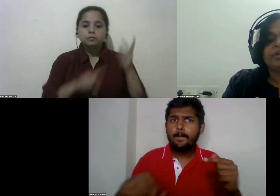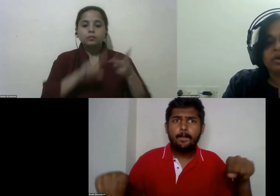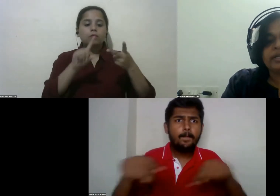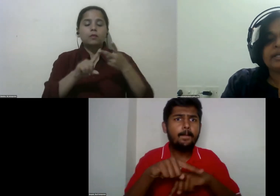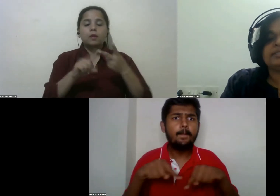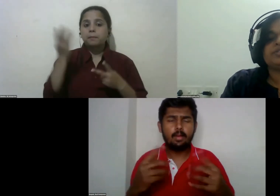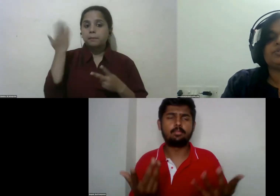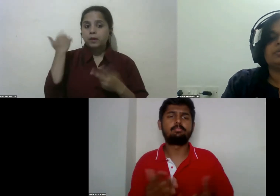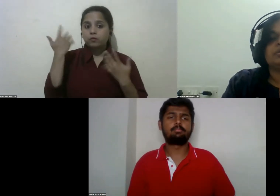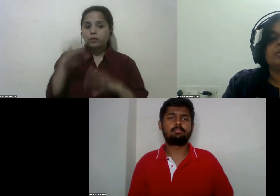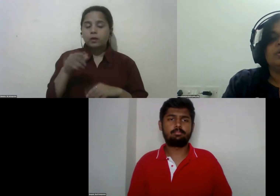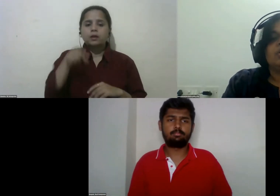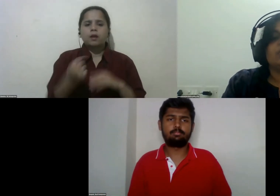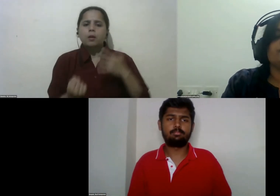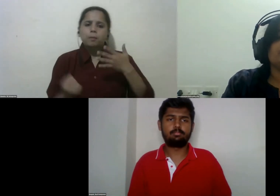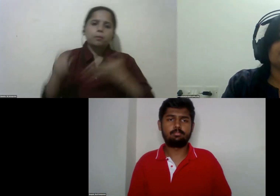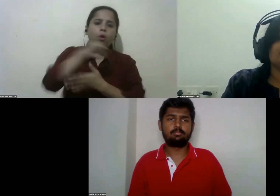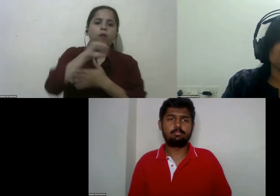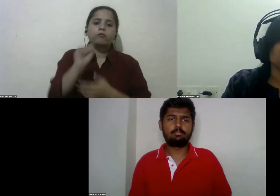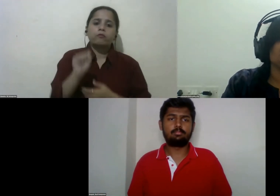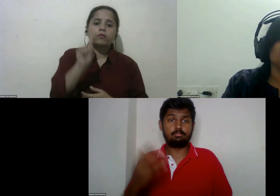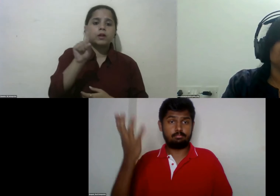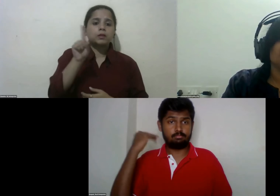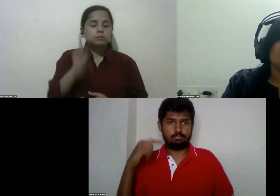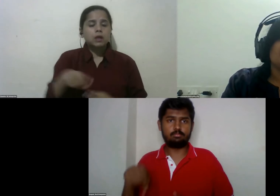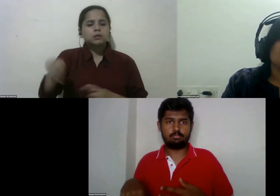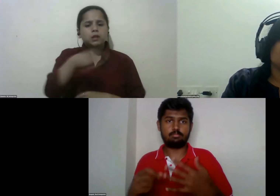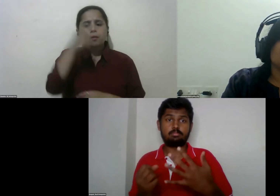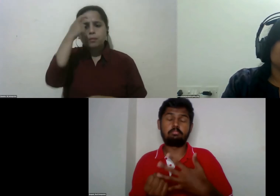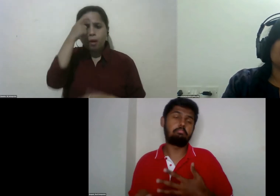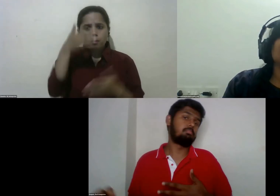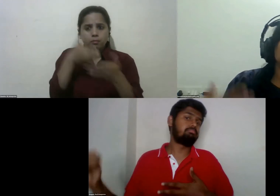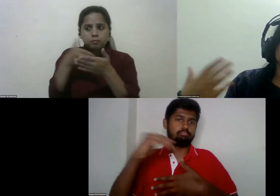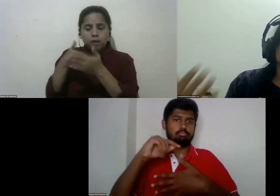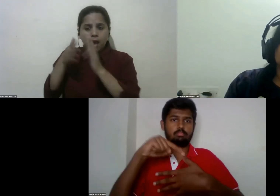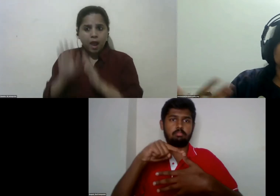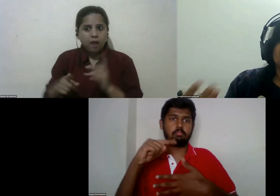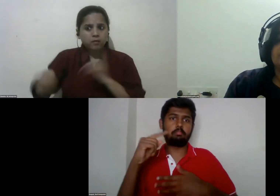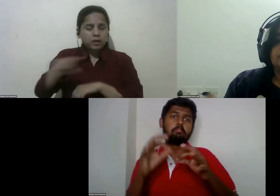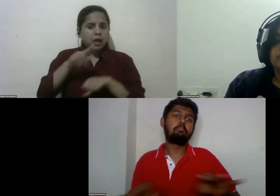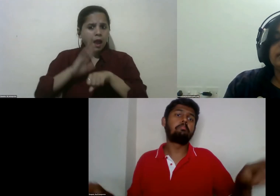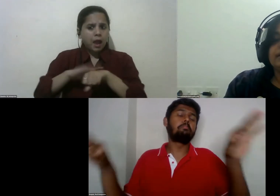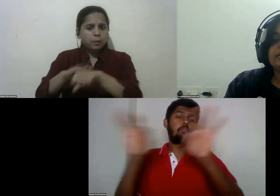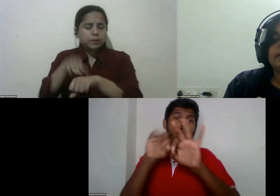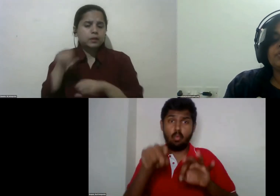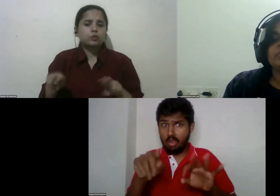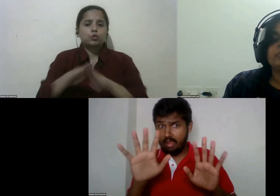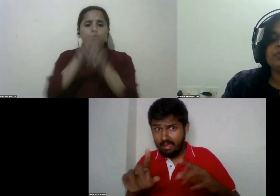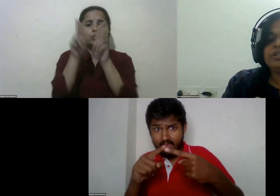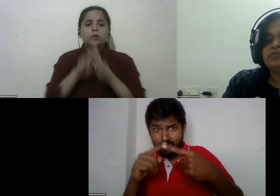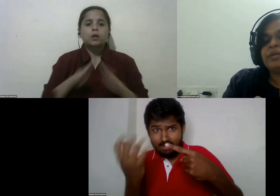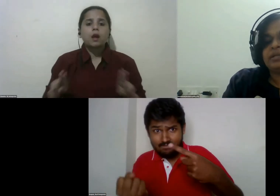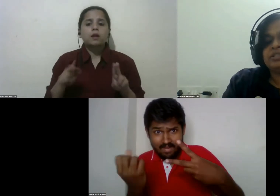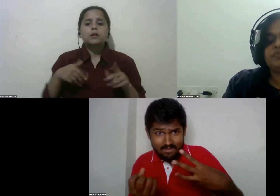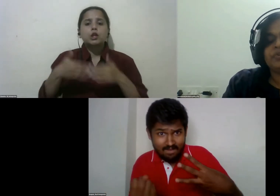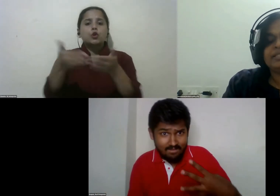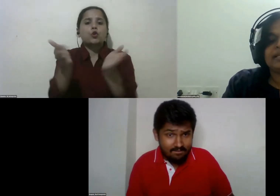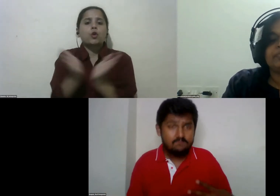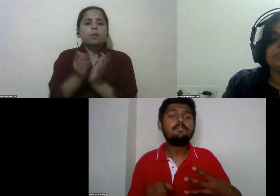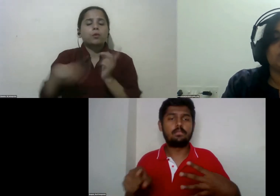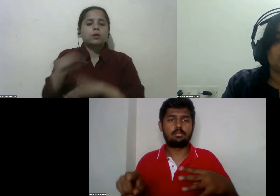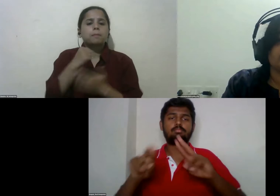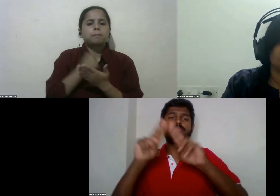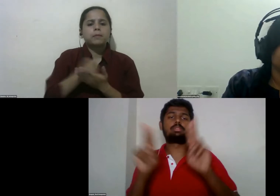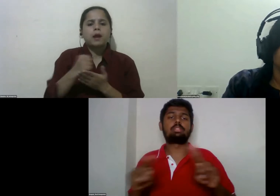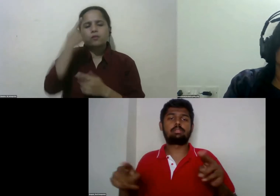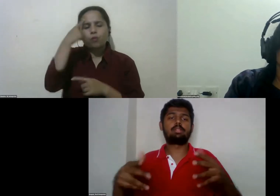the prioritization of this issue in the international community of practice, for